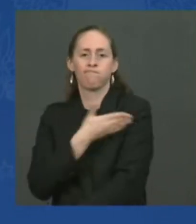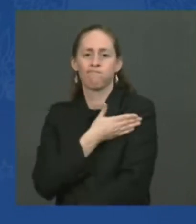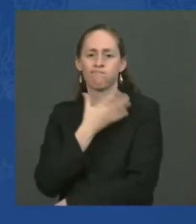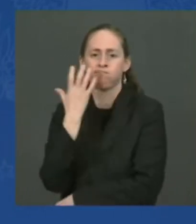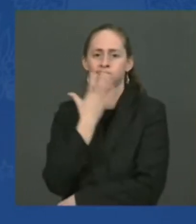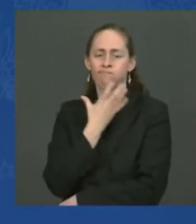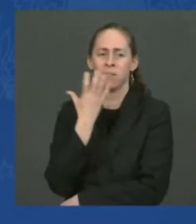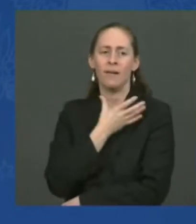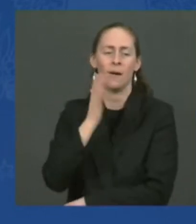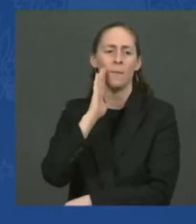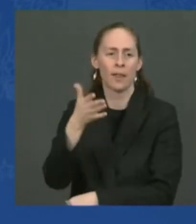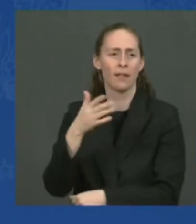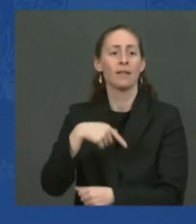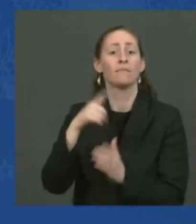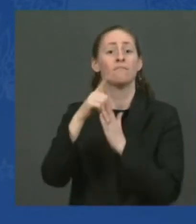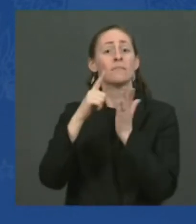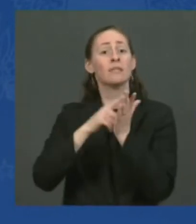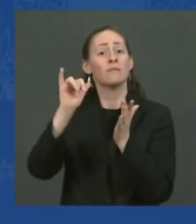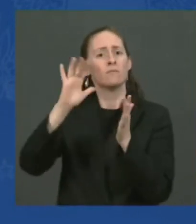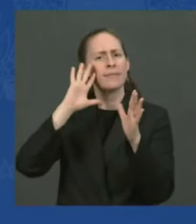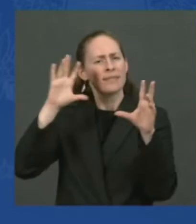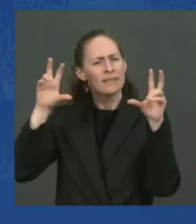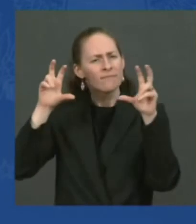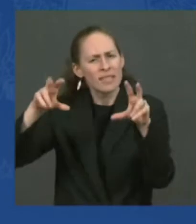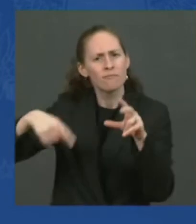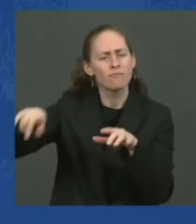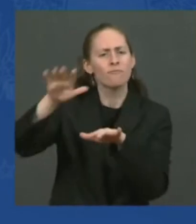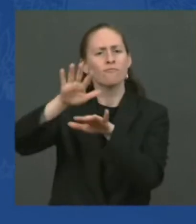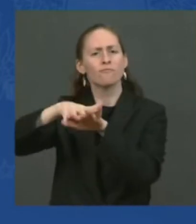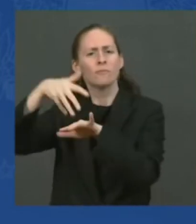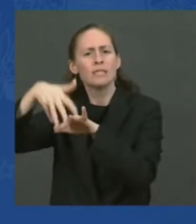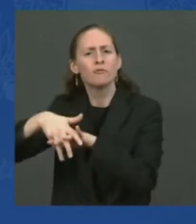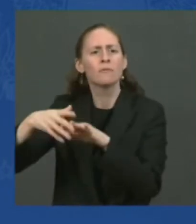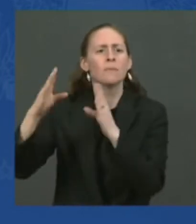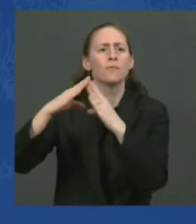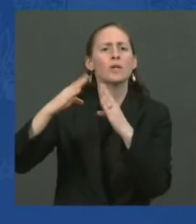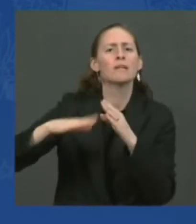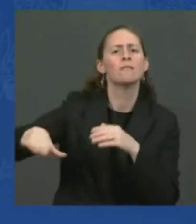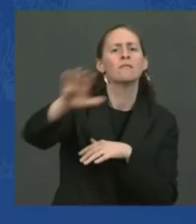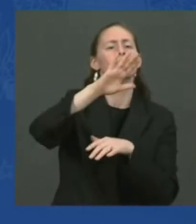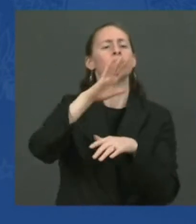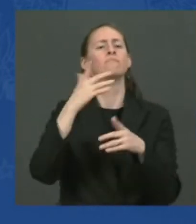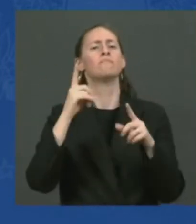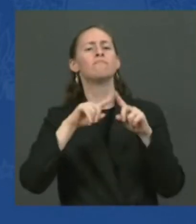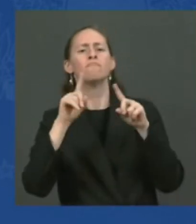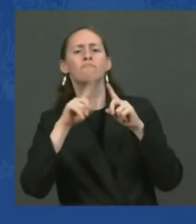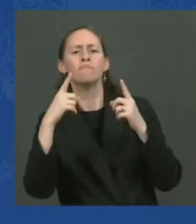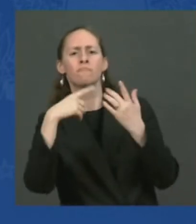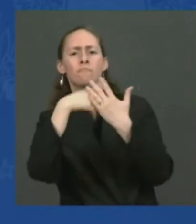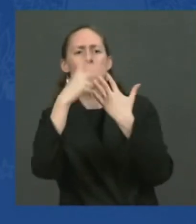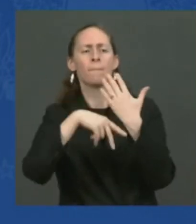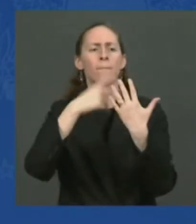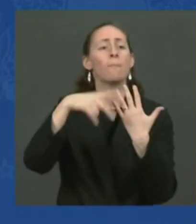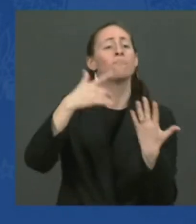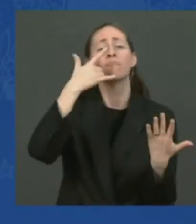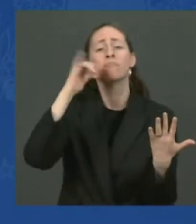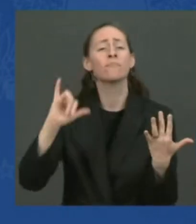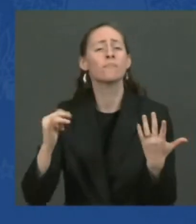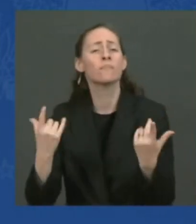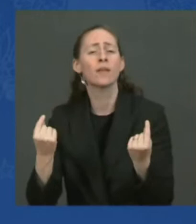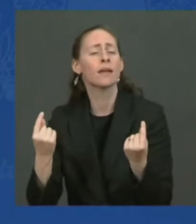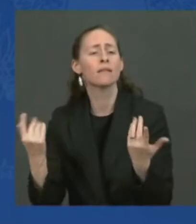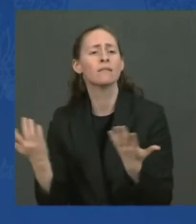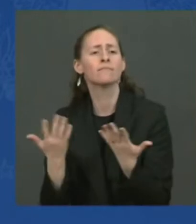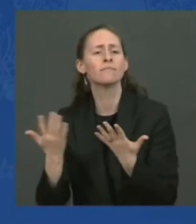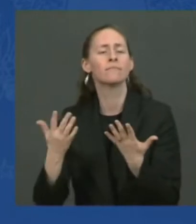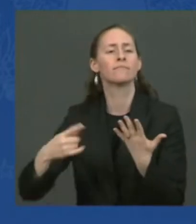in tribal communities' infrastructure, including all necessary funding to complete authorized Indian water rights